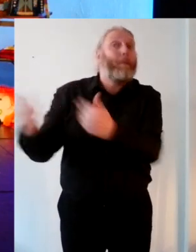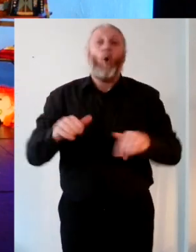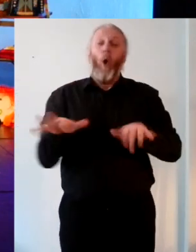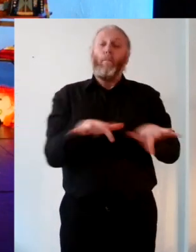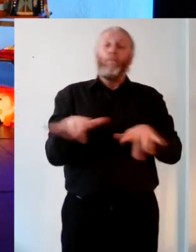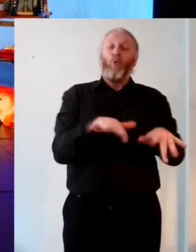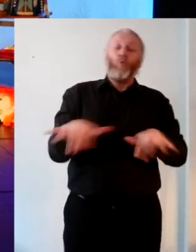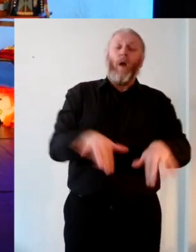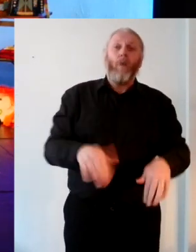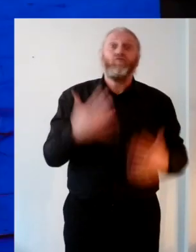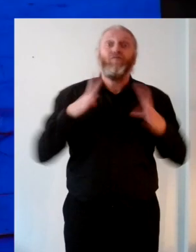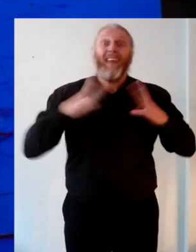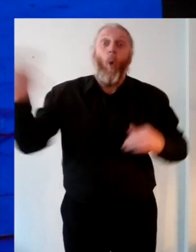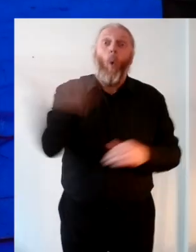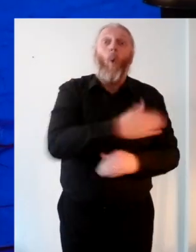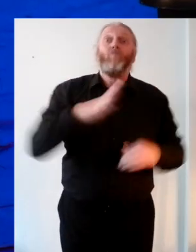Go on, everybody!